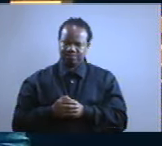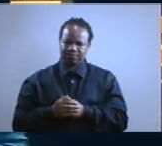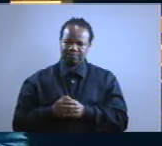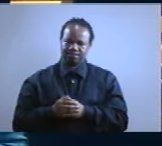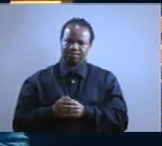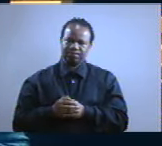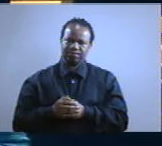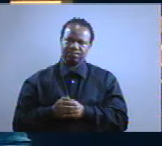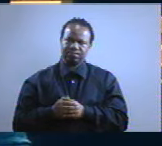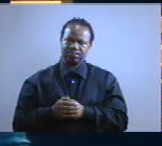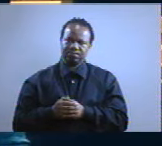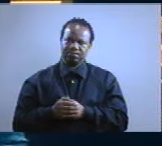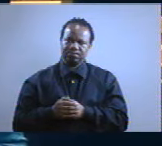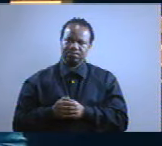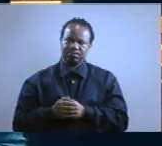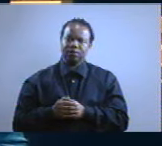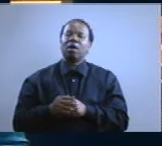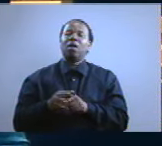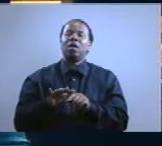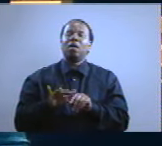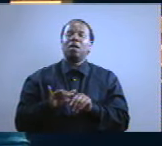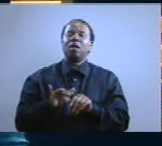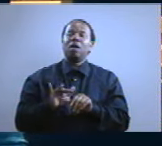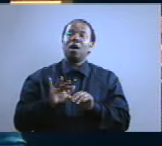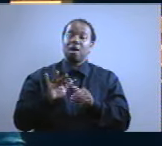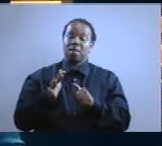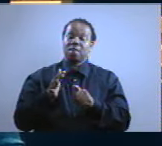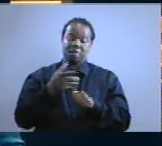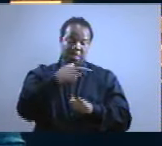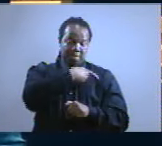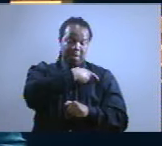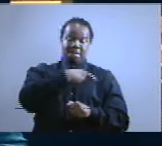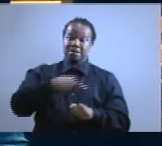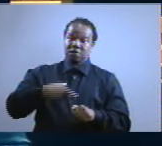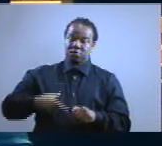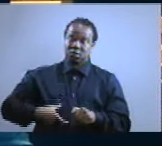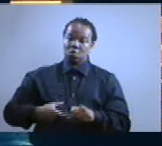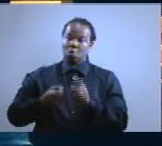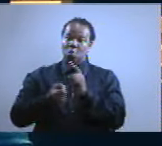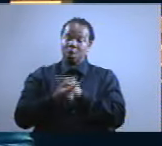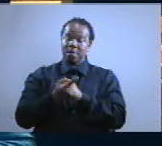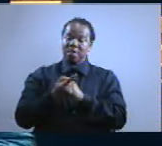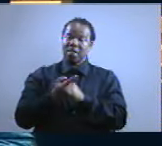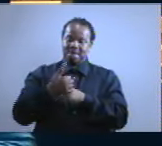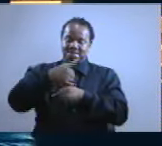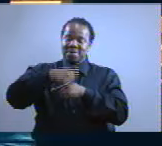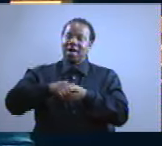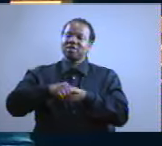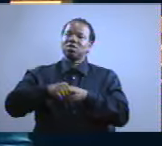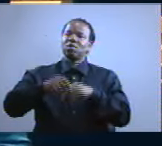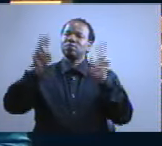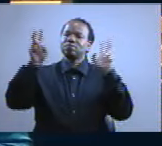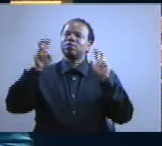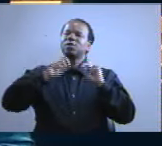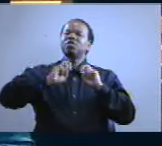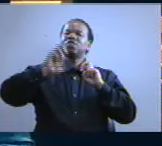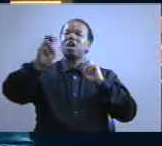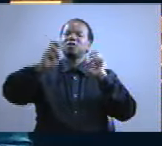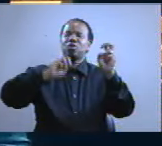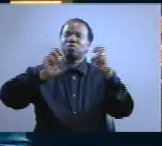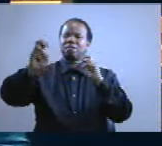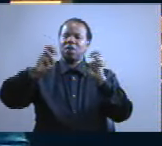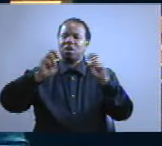the renaming ceremony by the President happened during the Transport Month, on which the country is focusing